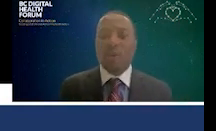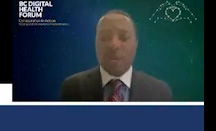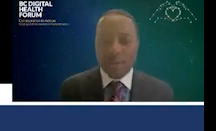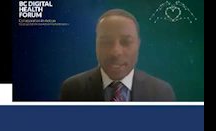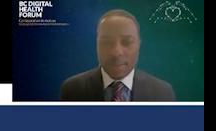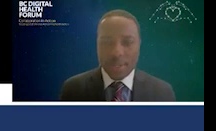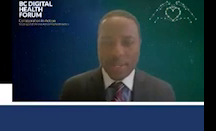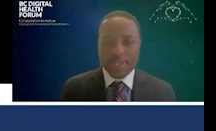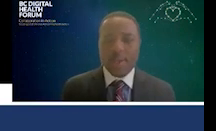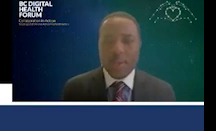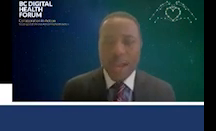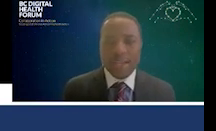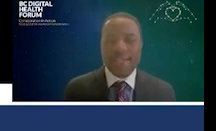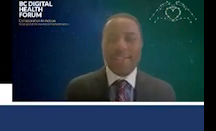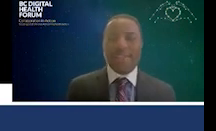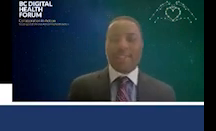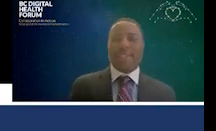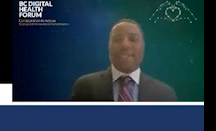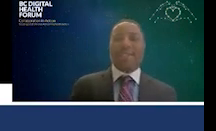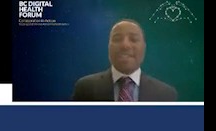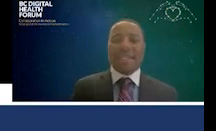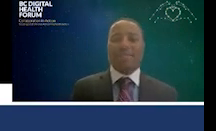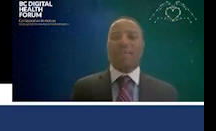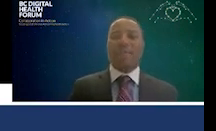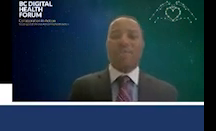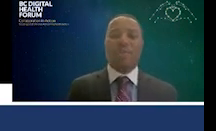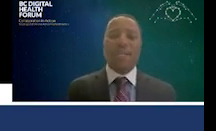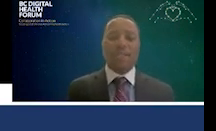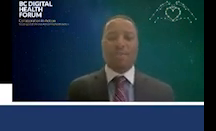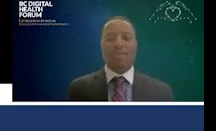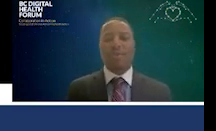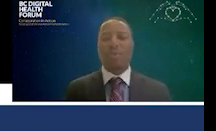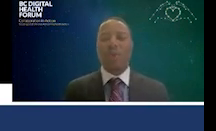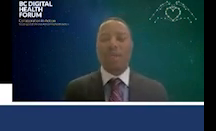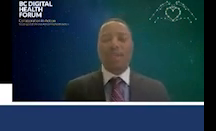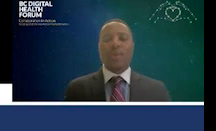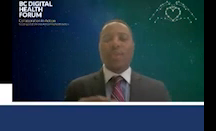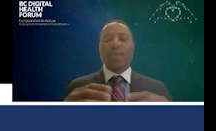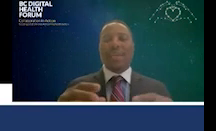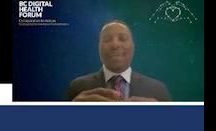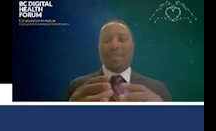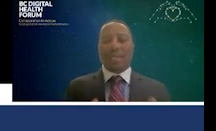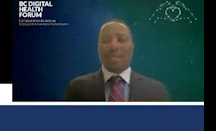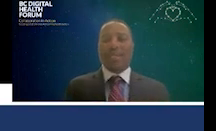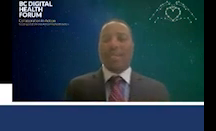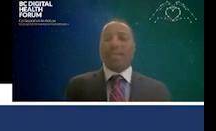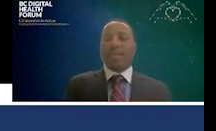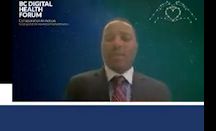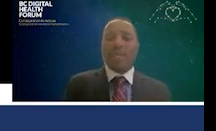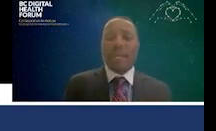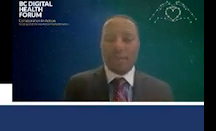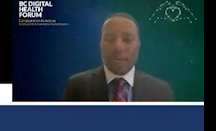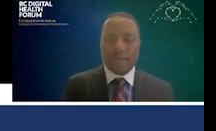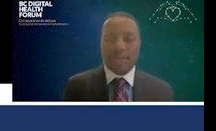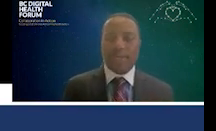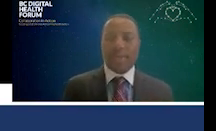time on record keeping. And so that leads to the need for these providers to be able to work within their integrated